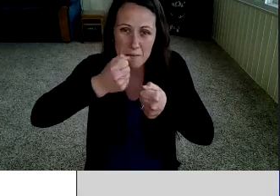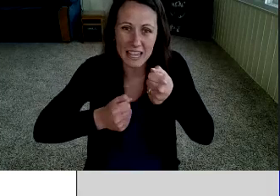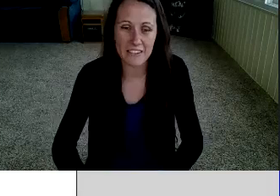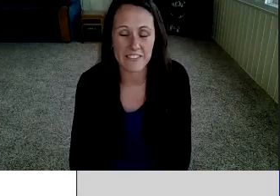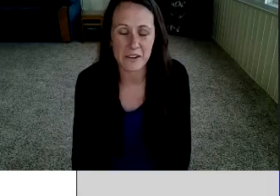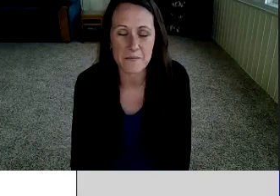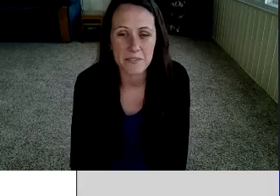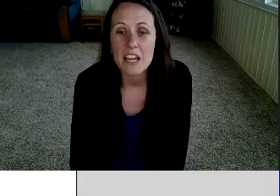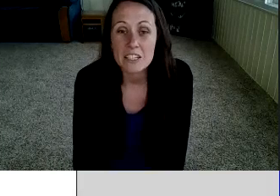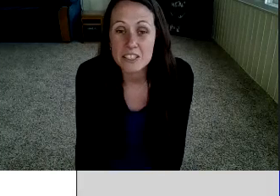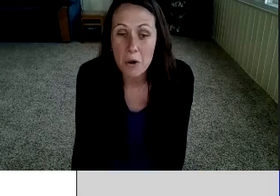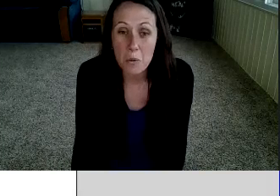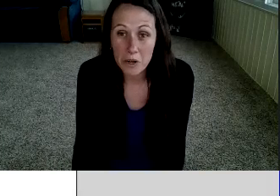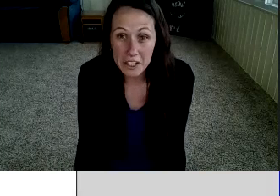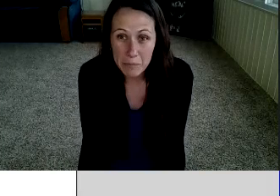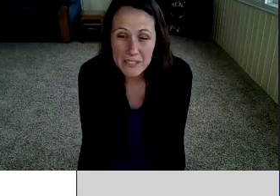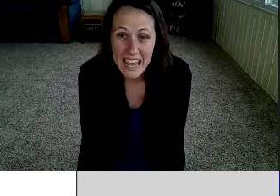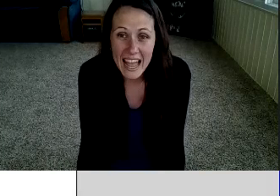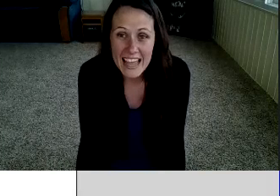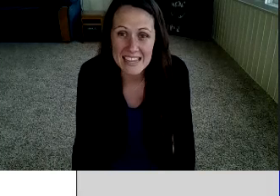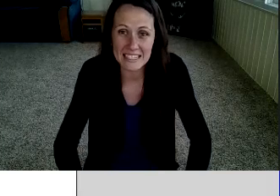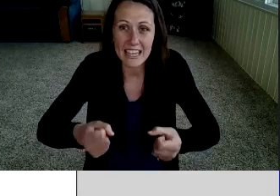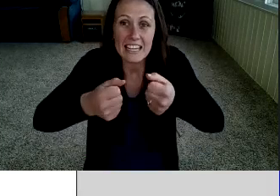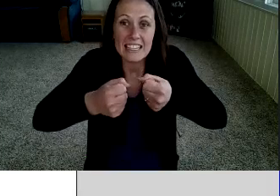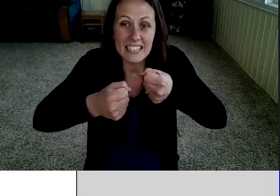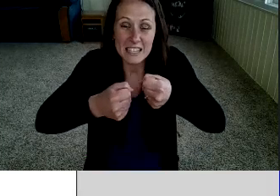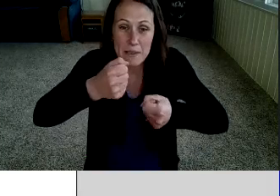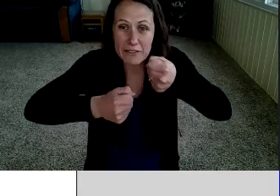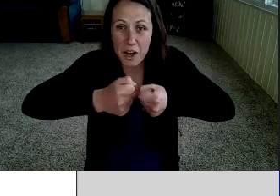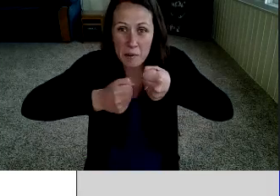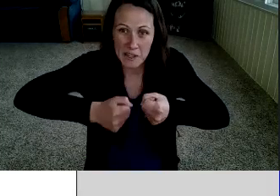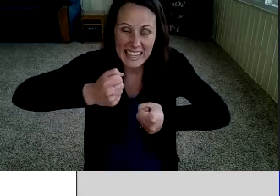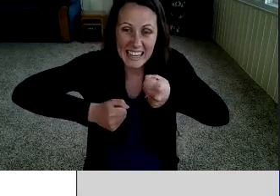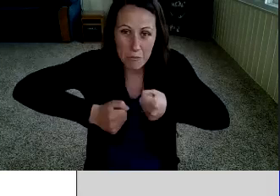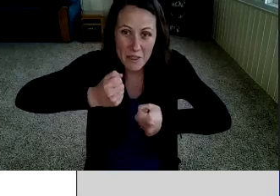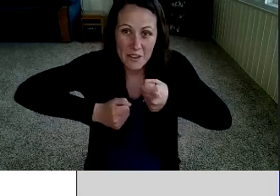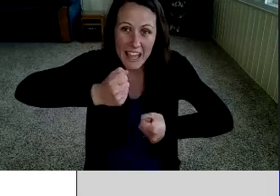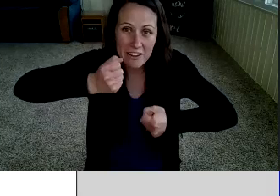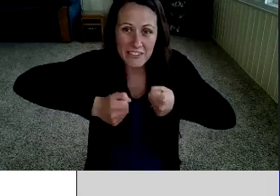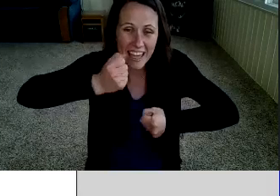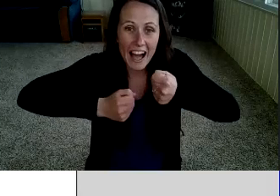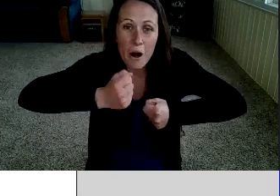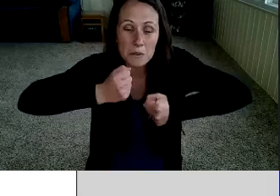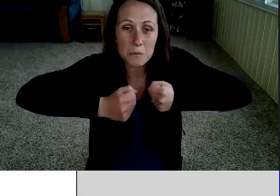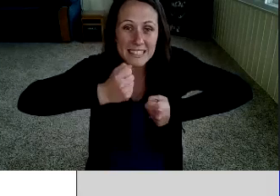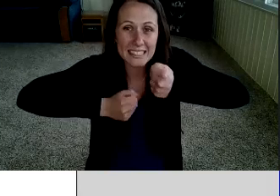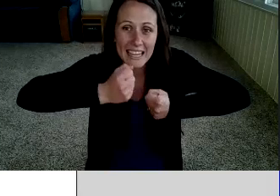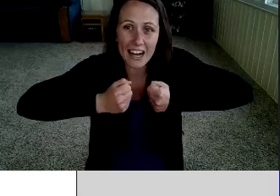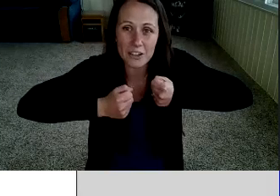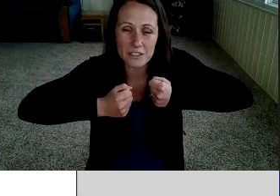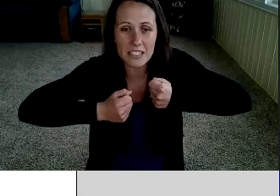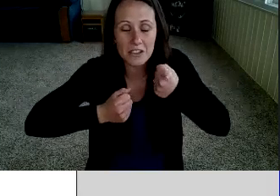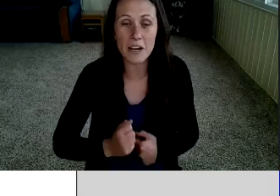milk comes out of them. So we're gonna pretend to be a farmer getting milk out of a cow when we